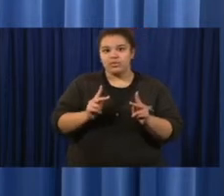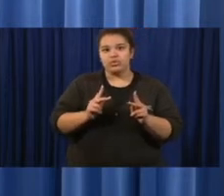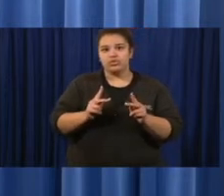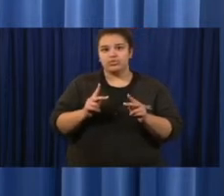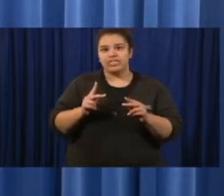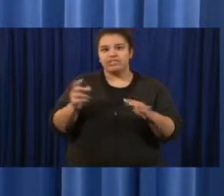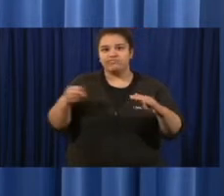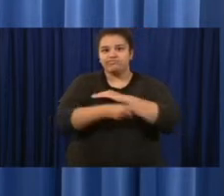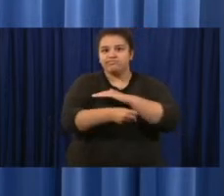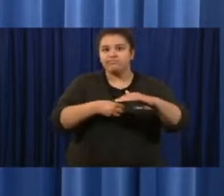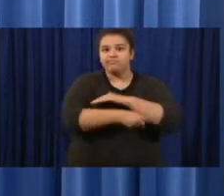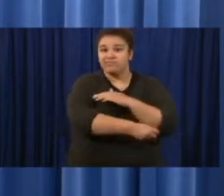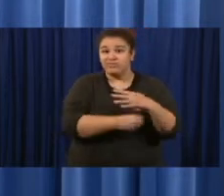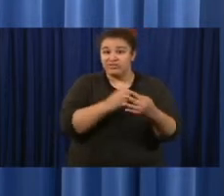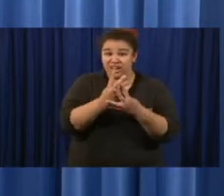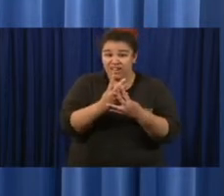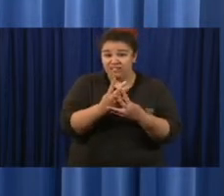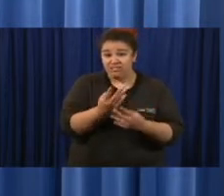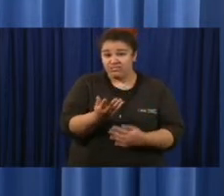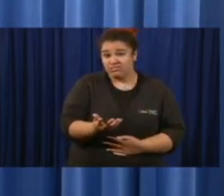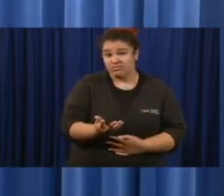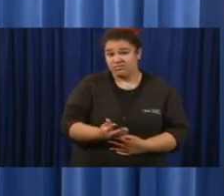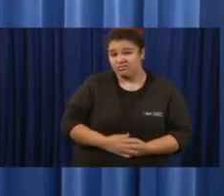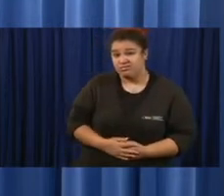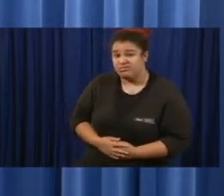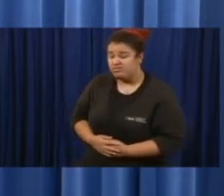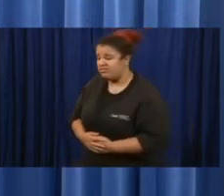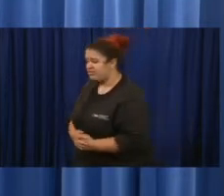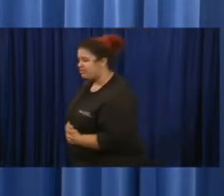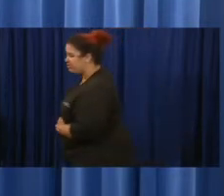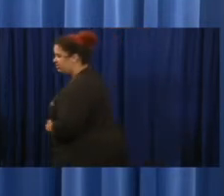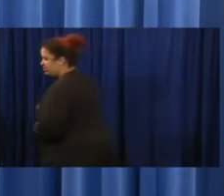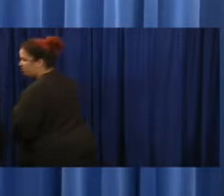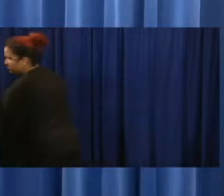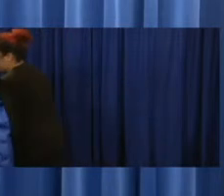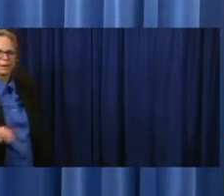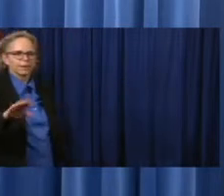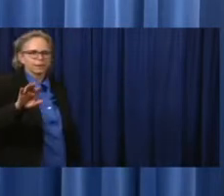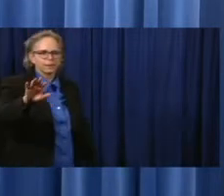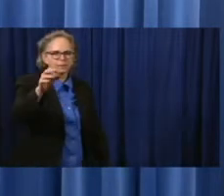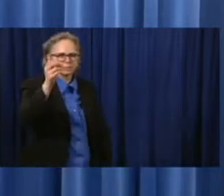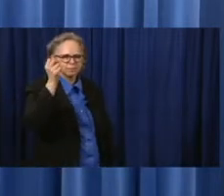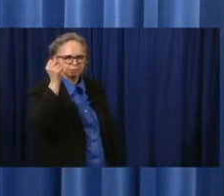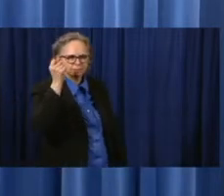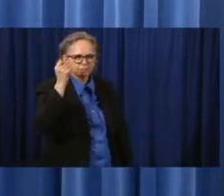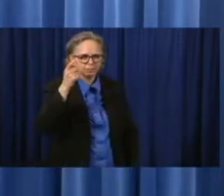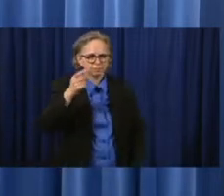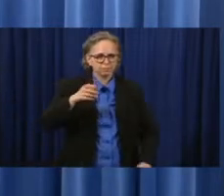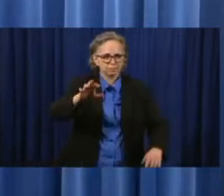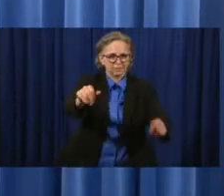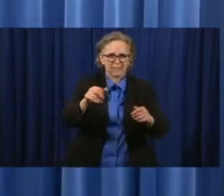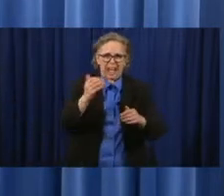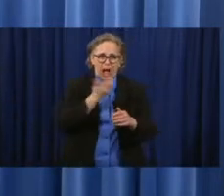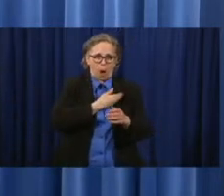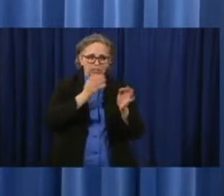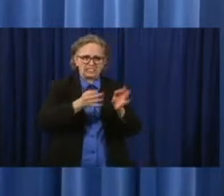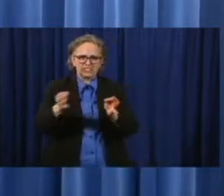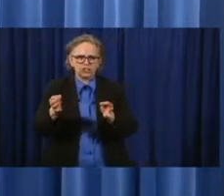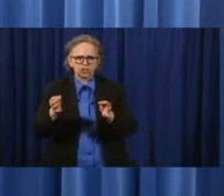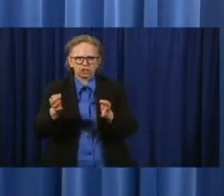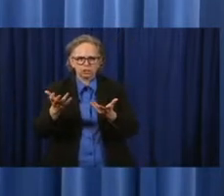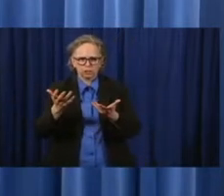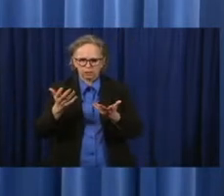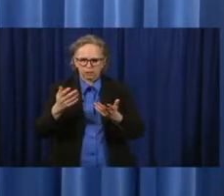These are decisions that are basically made at the local level. What we can control is the